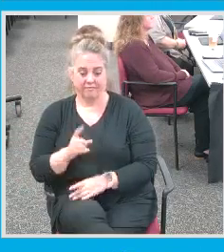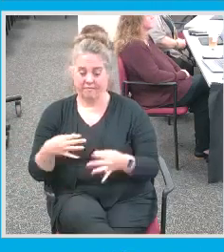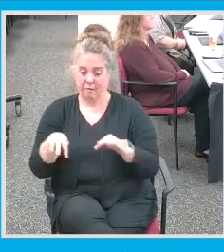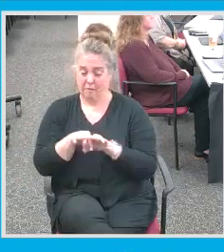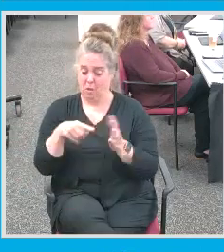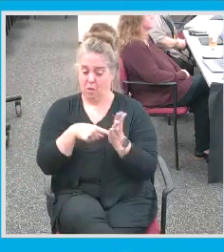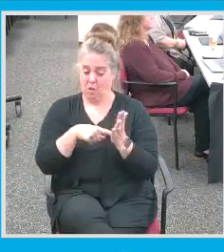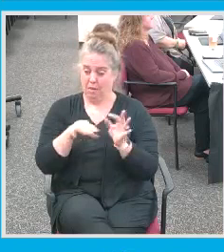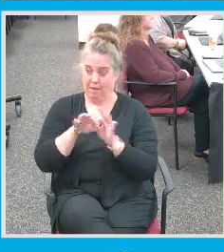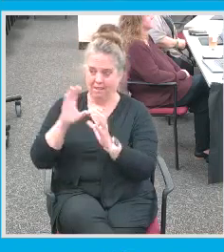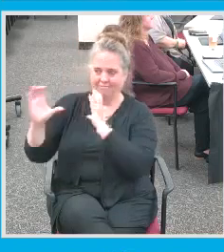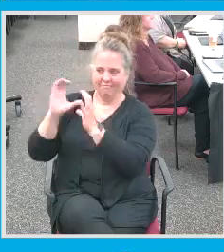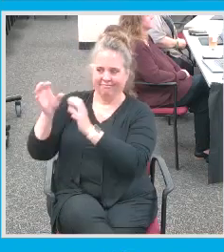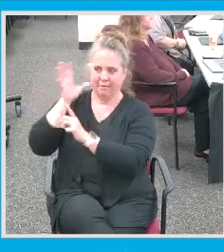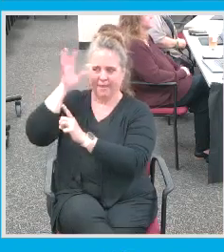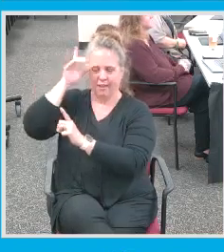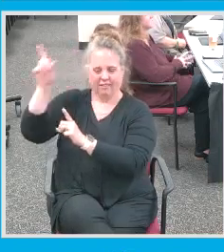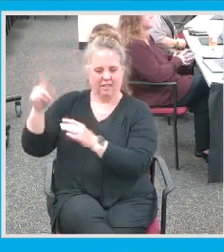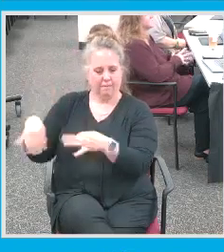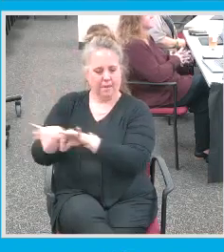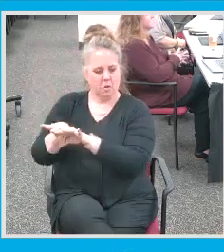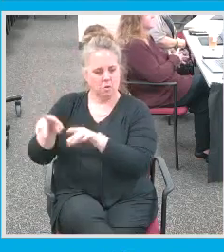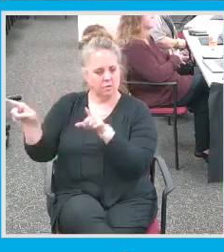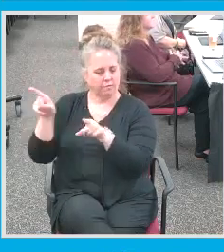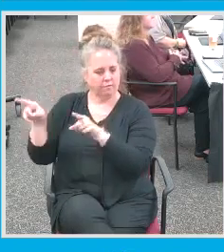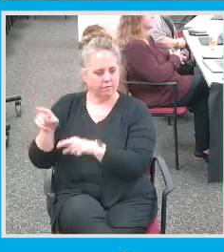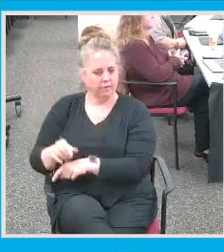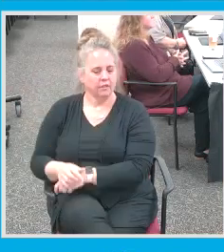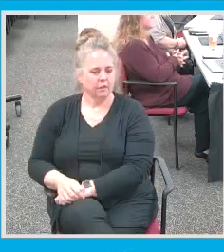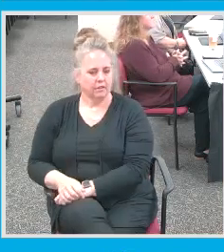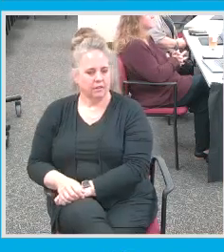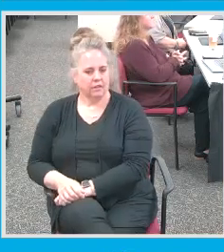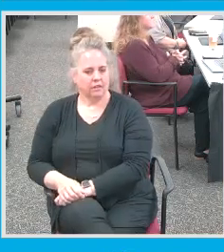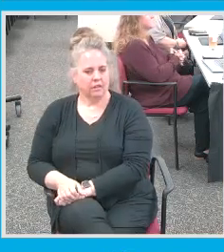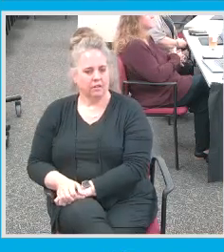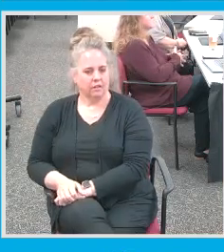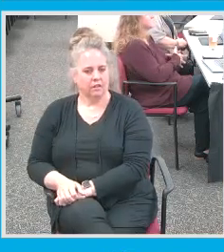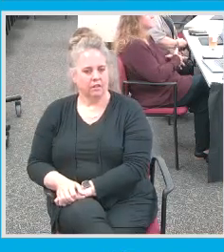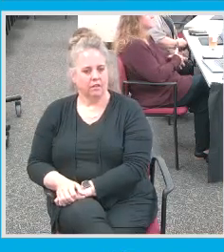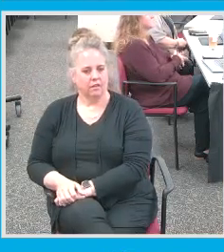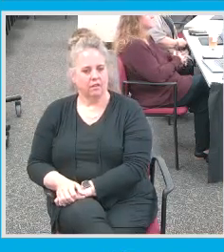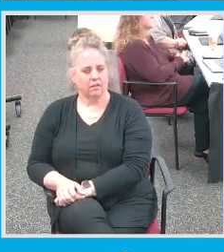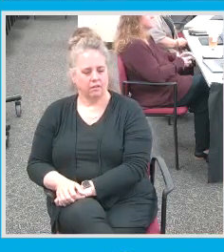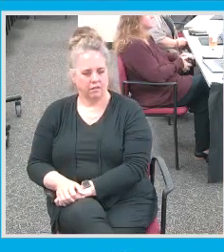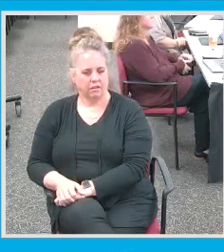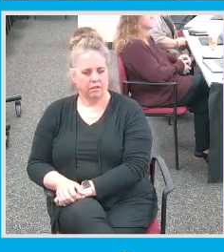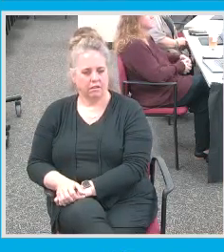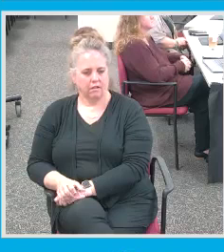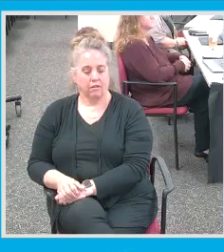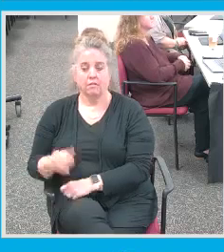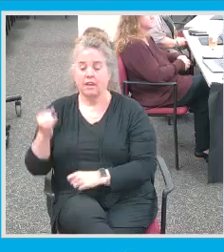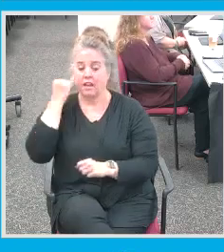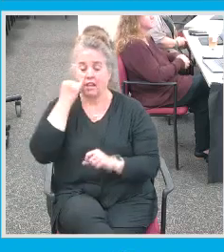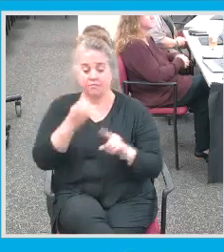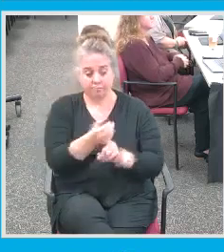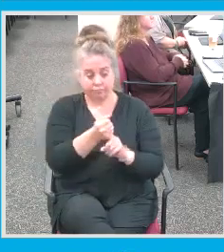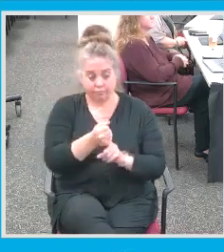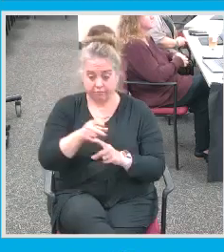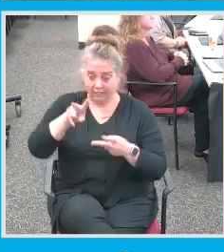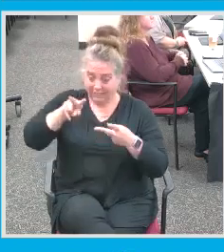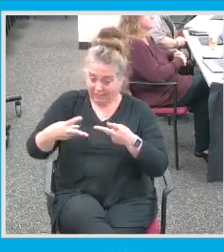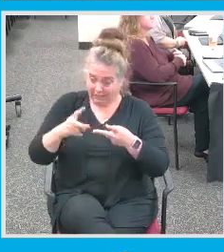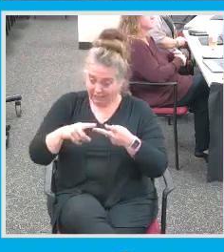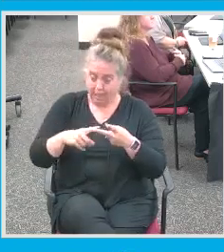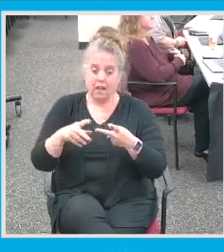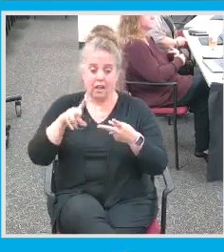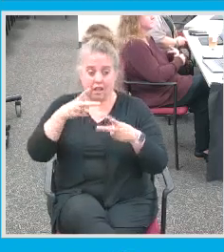We've also given the kids that do get caught vaping, we do have them do the second chance program. Unfortunately, we've only had one so far that's had to go